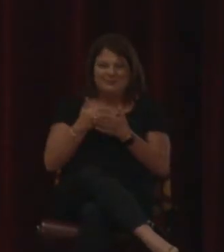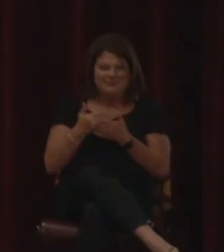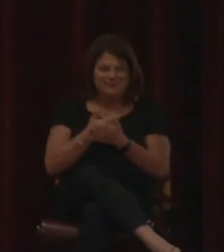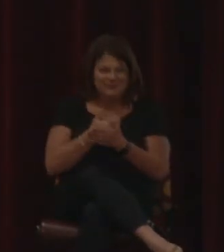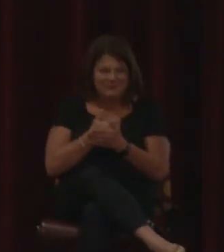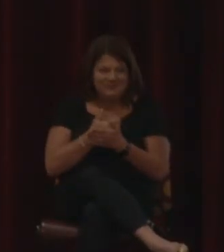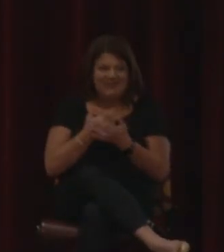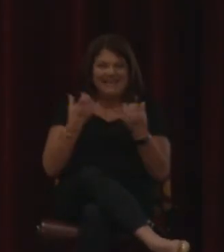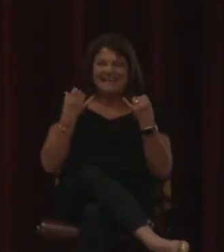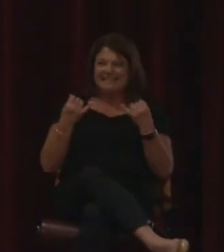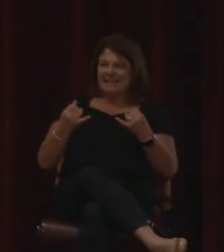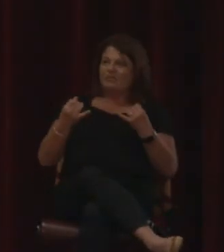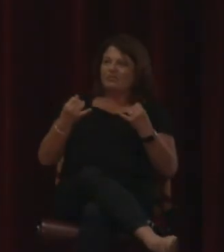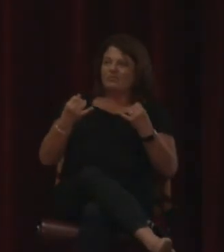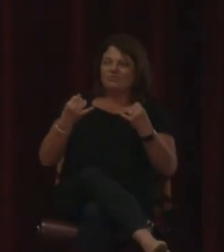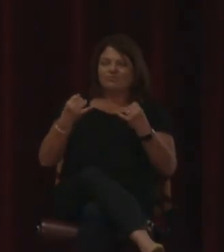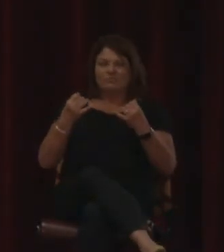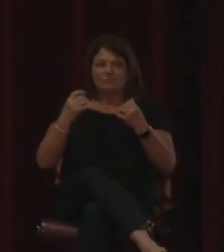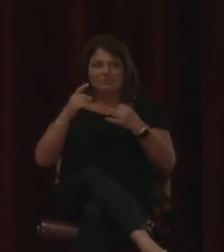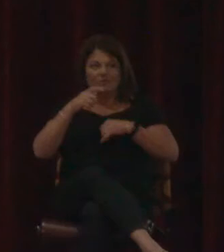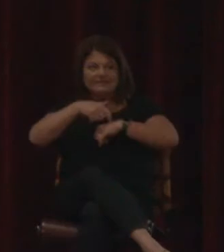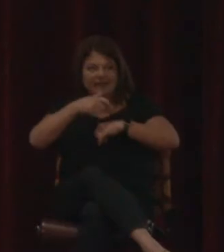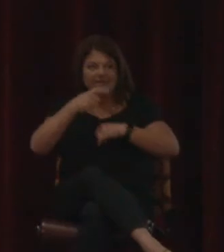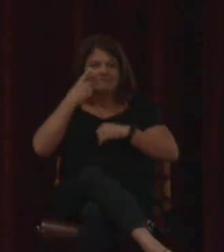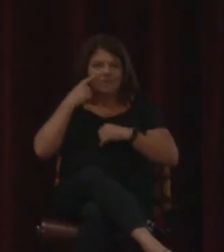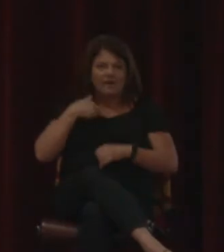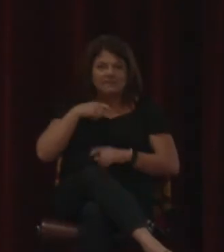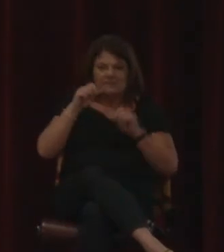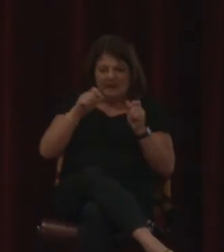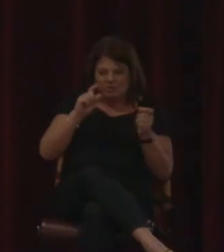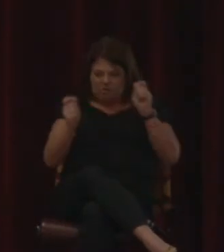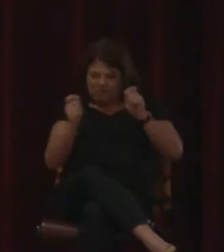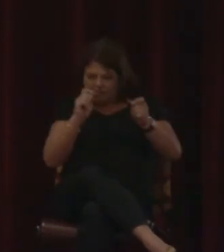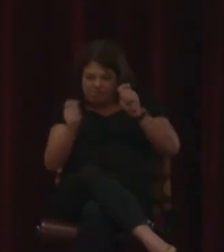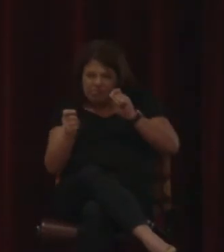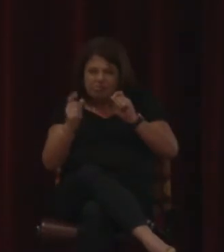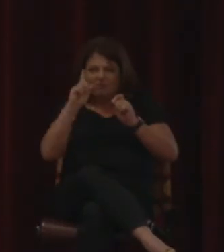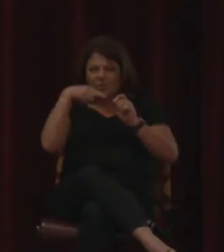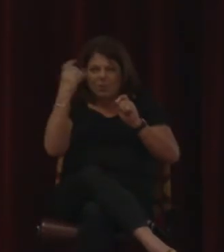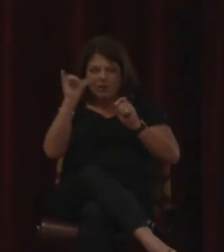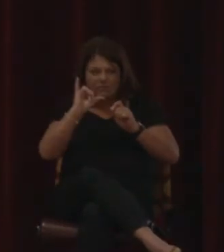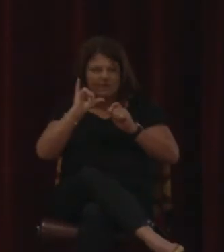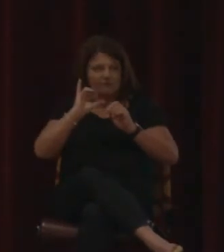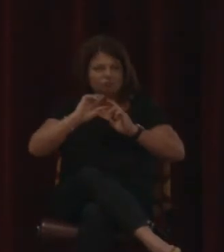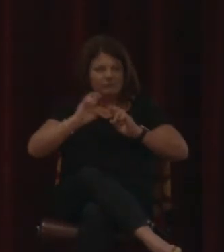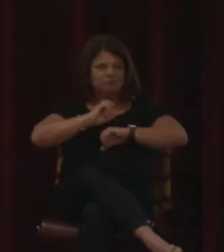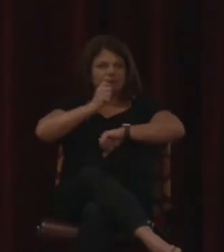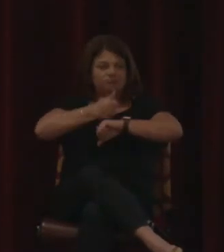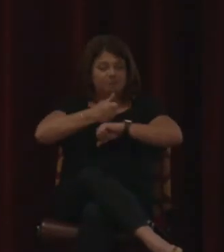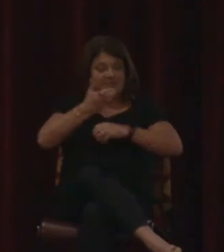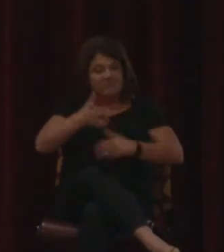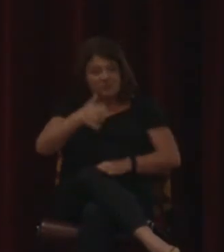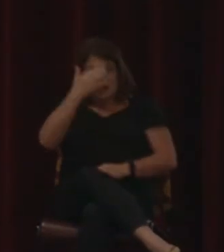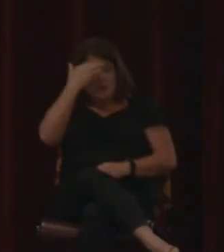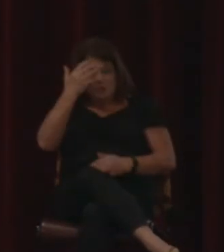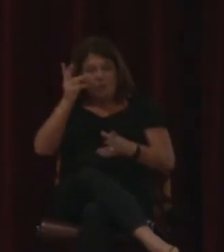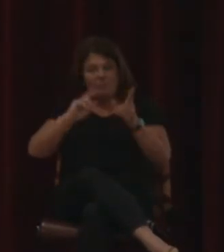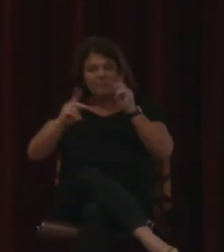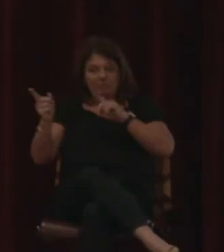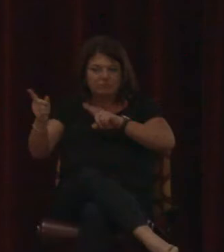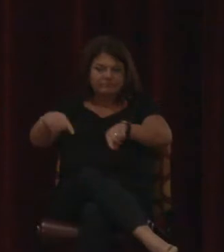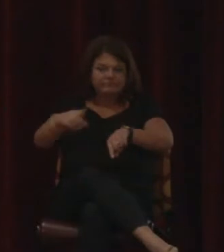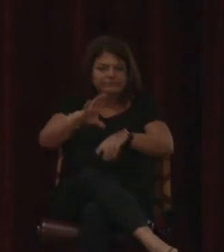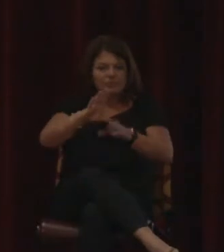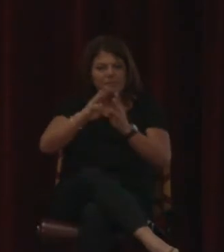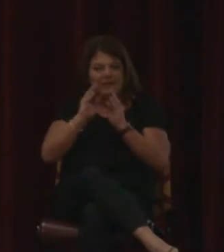of craft what that looks like. So if you'd like to try to answer it, I know you've had people in the meeting, but certainly we